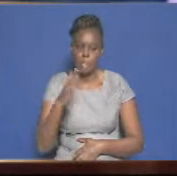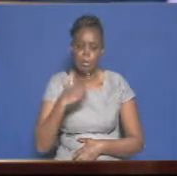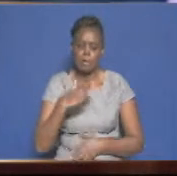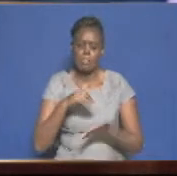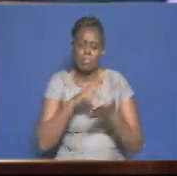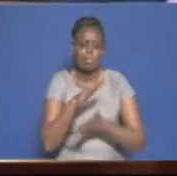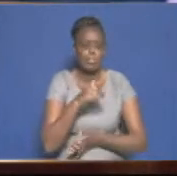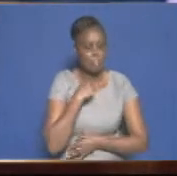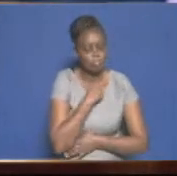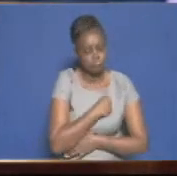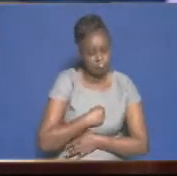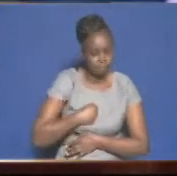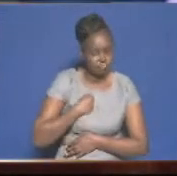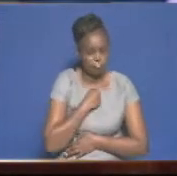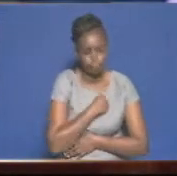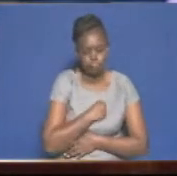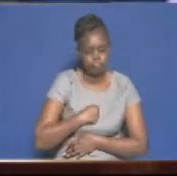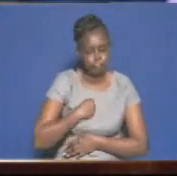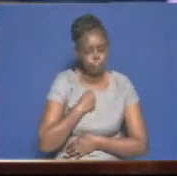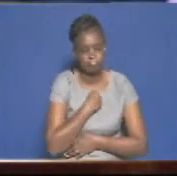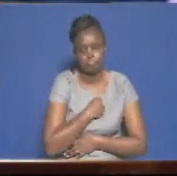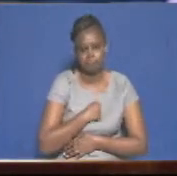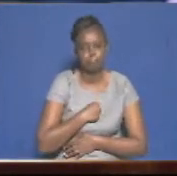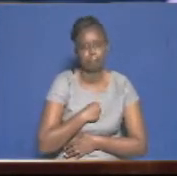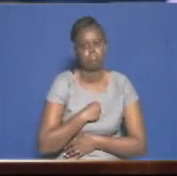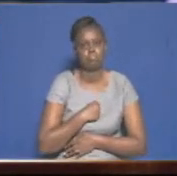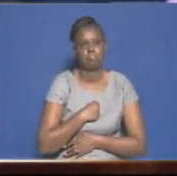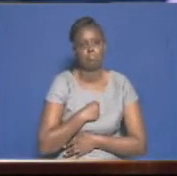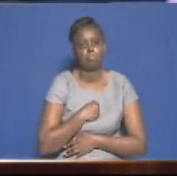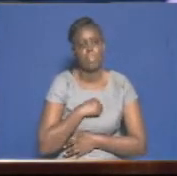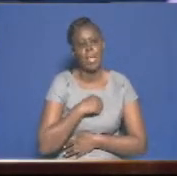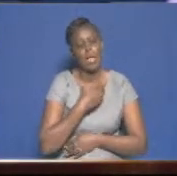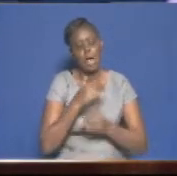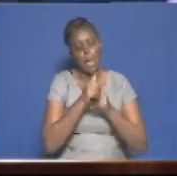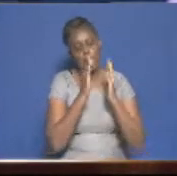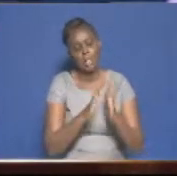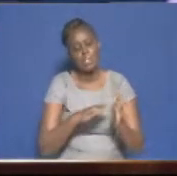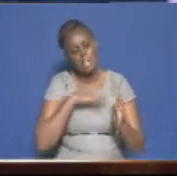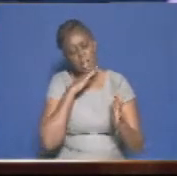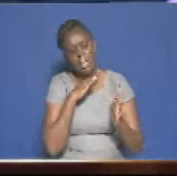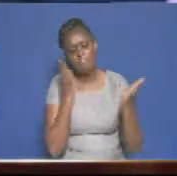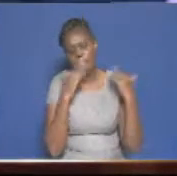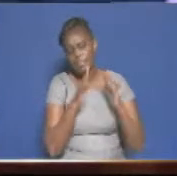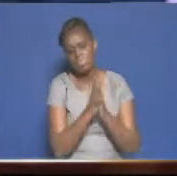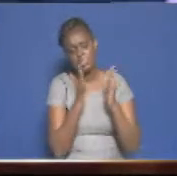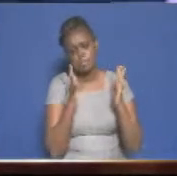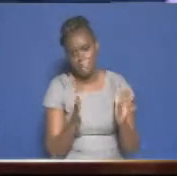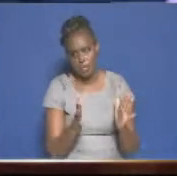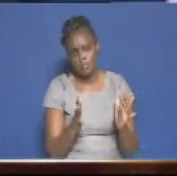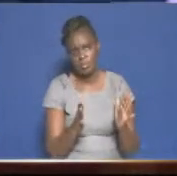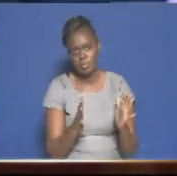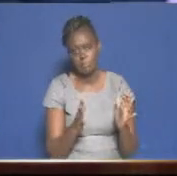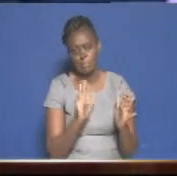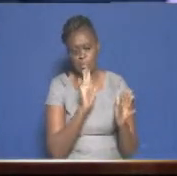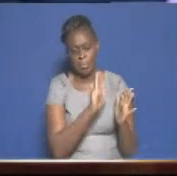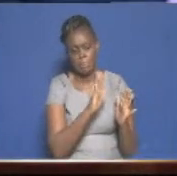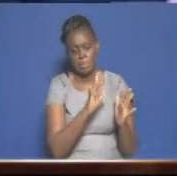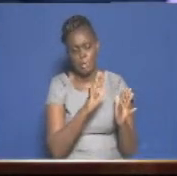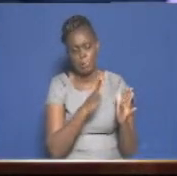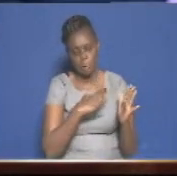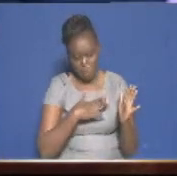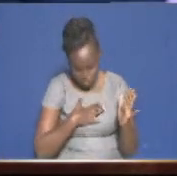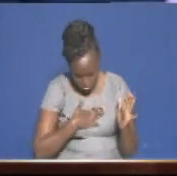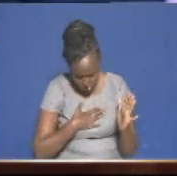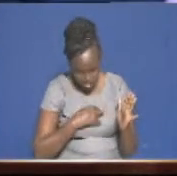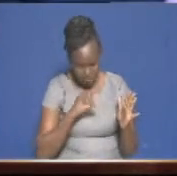condolences with the rest of Kenyans of losing such a great leader. Honorable Jokoyo Mudiwo, a couple of weeks, months